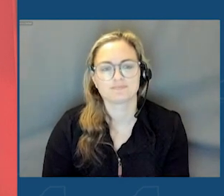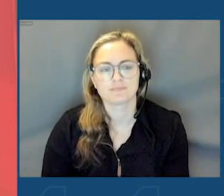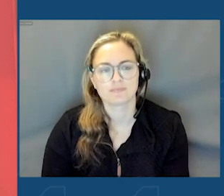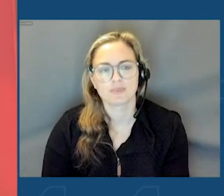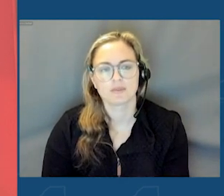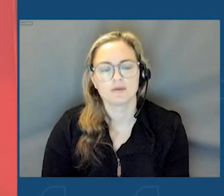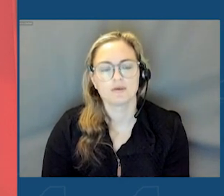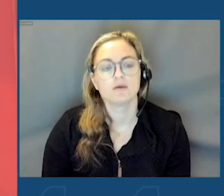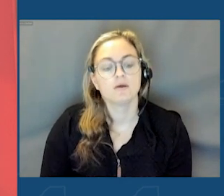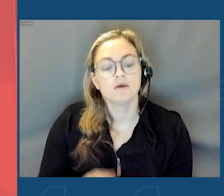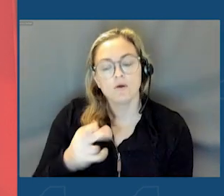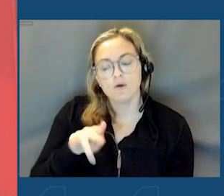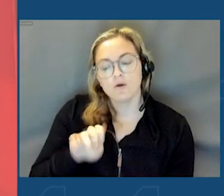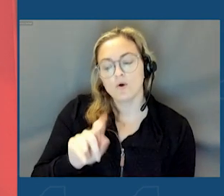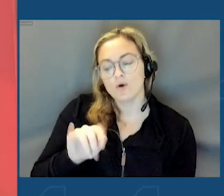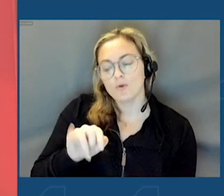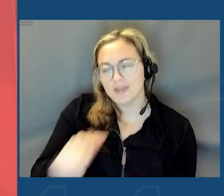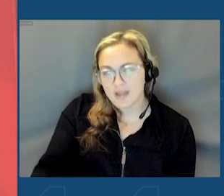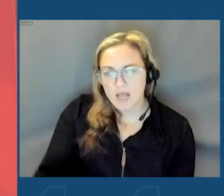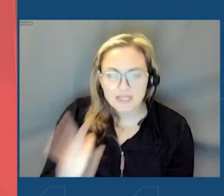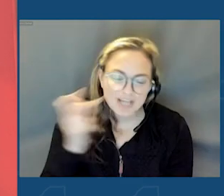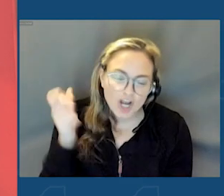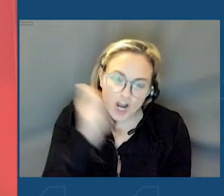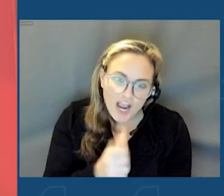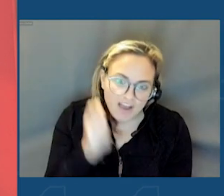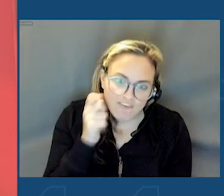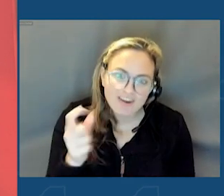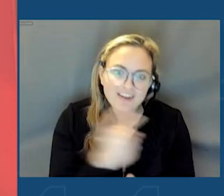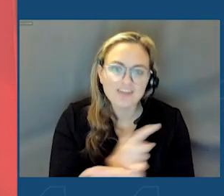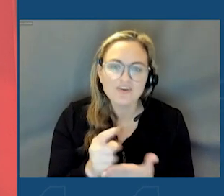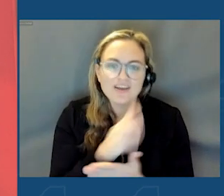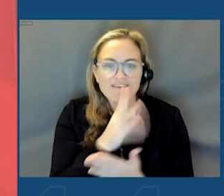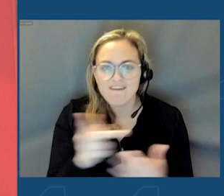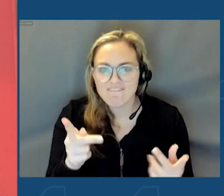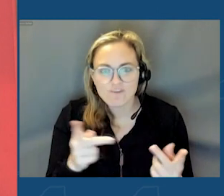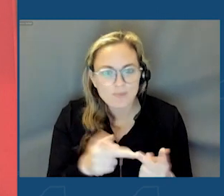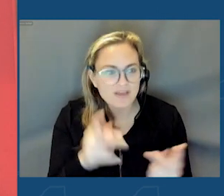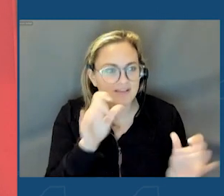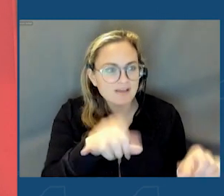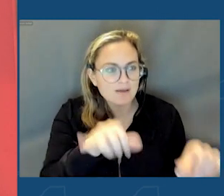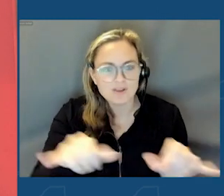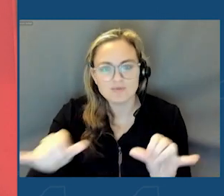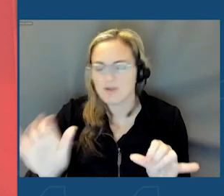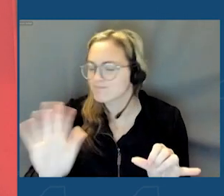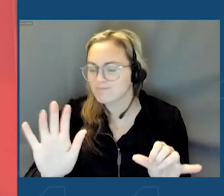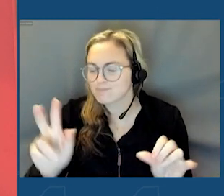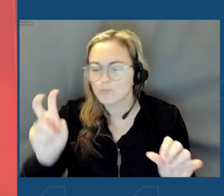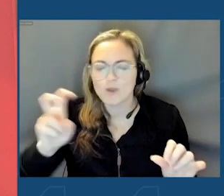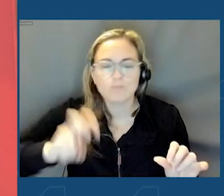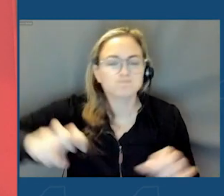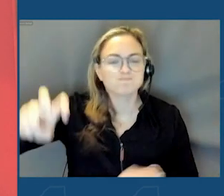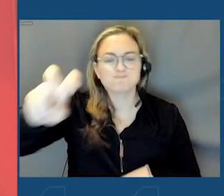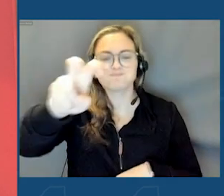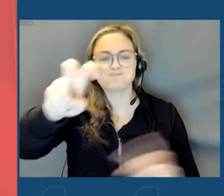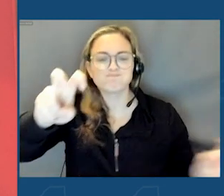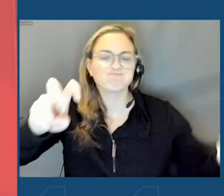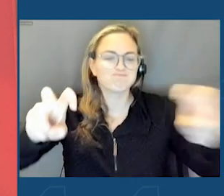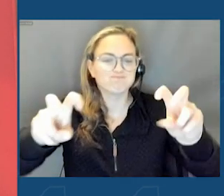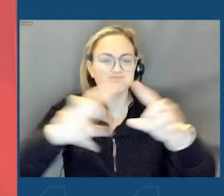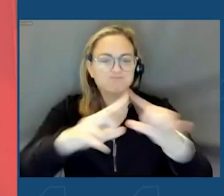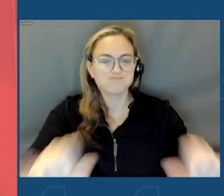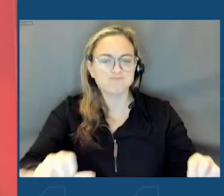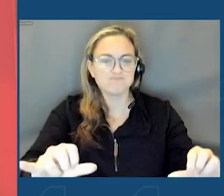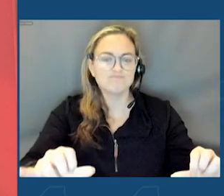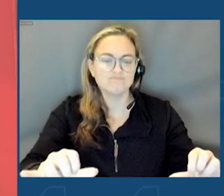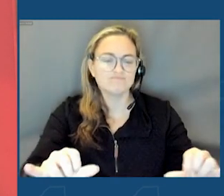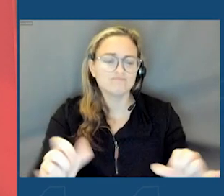Hope Knight, I see her literally every day of the week, and it's never in the same place. She travels as much as I do, sharing the good